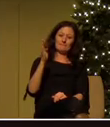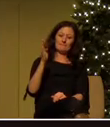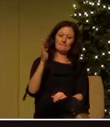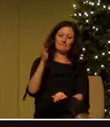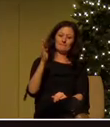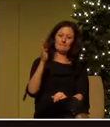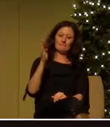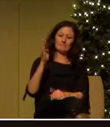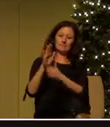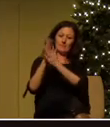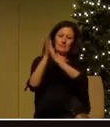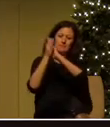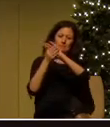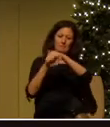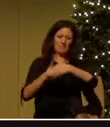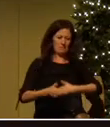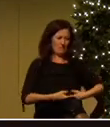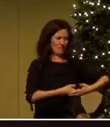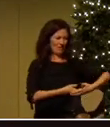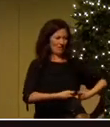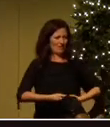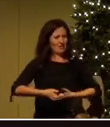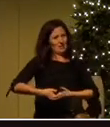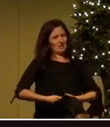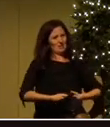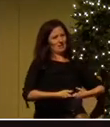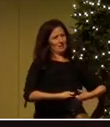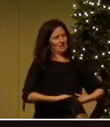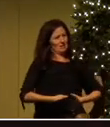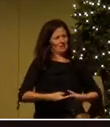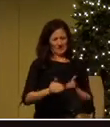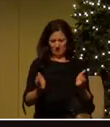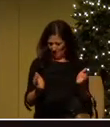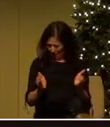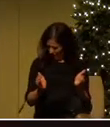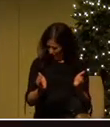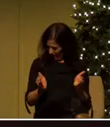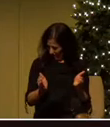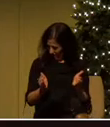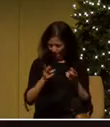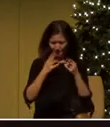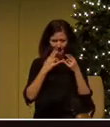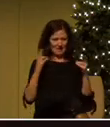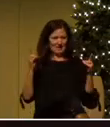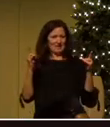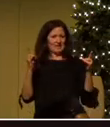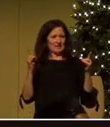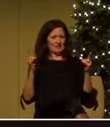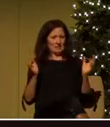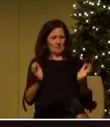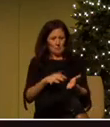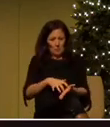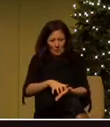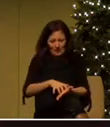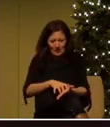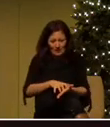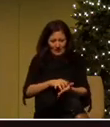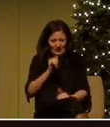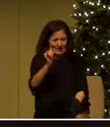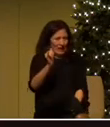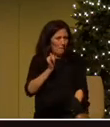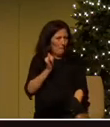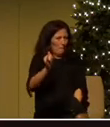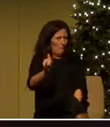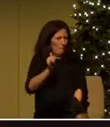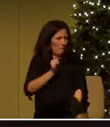a child, a baby, a helpless baby, just like you, just like me,